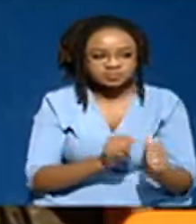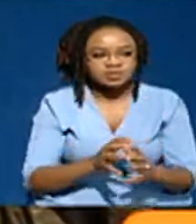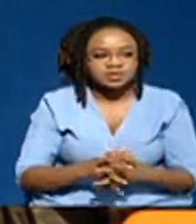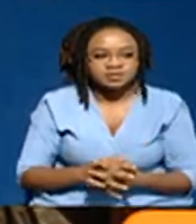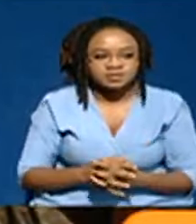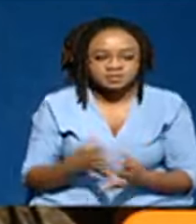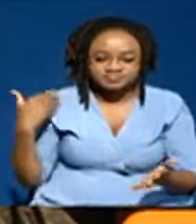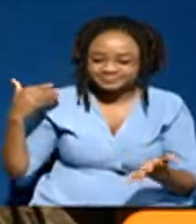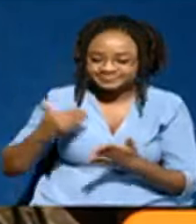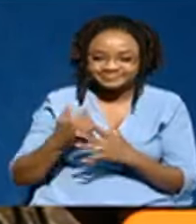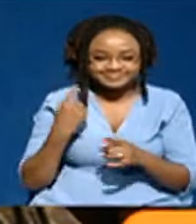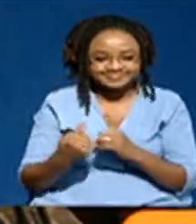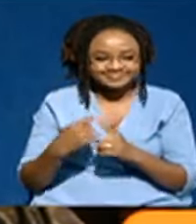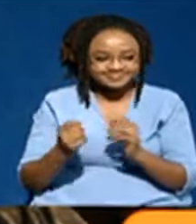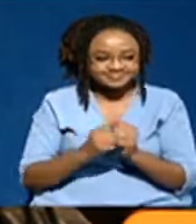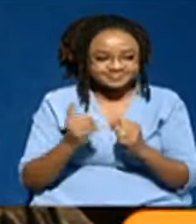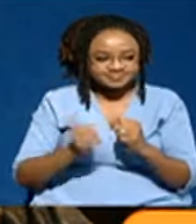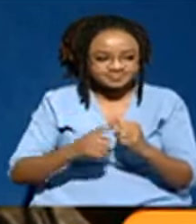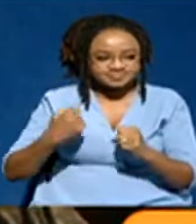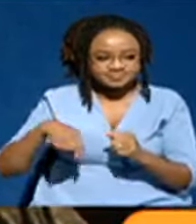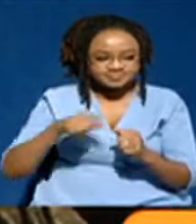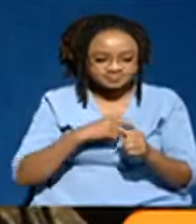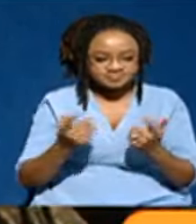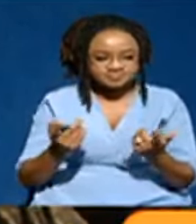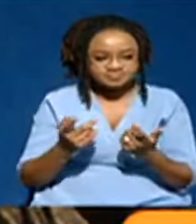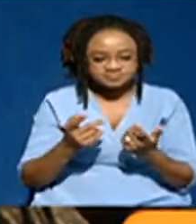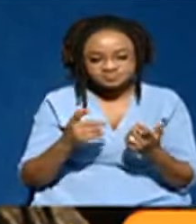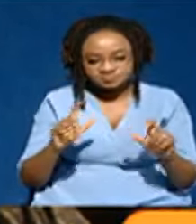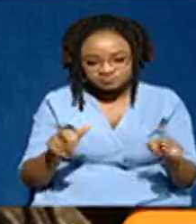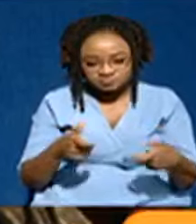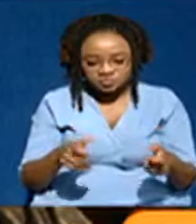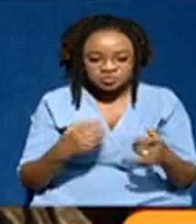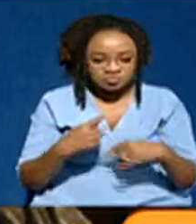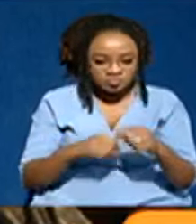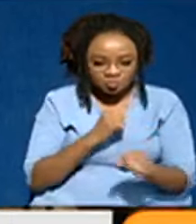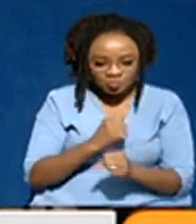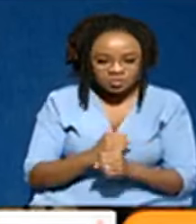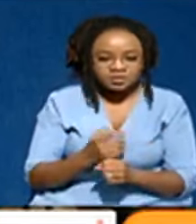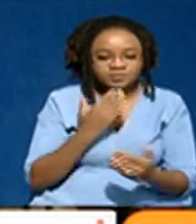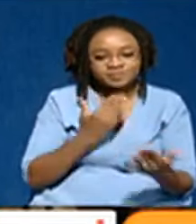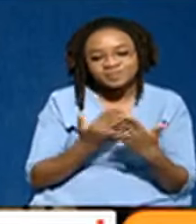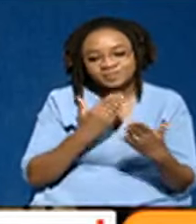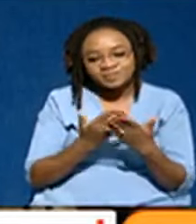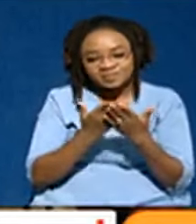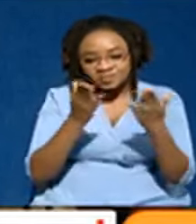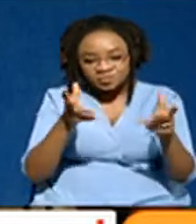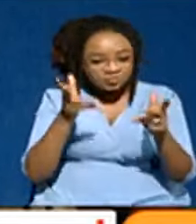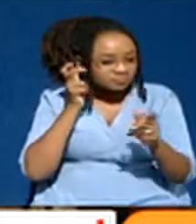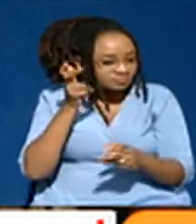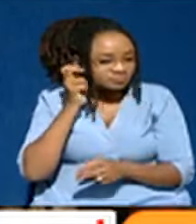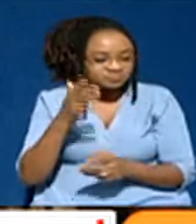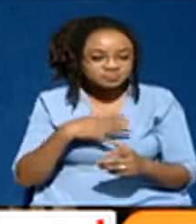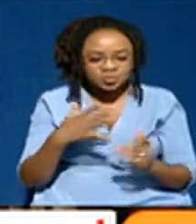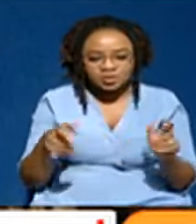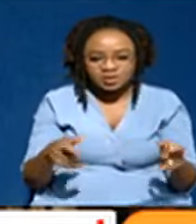It's been 16 years of a broadcast at Wimwaro FM, and we really want to genuinely thank our listeners that have stood with us for